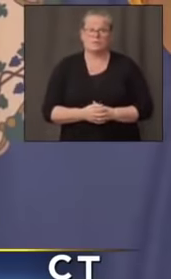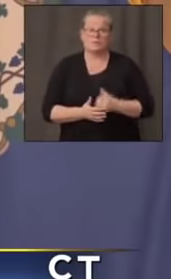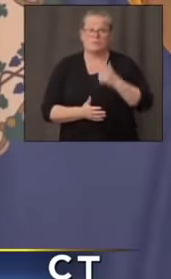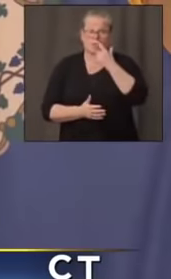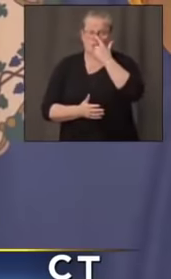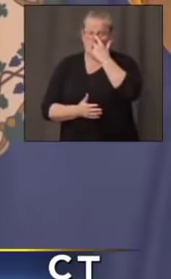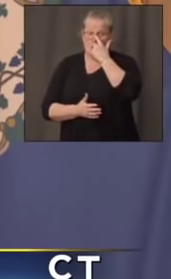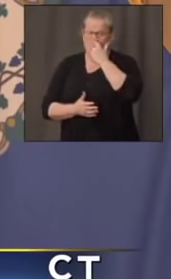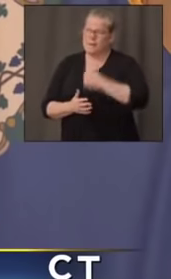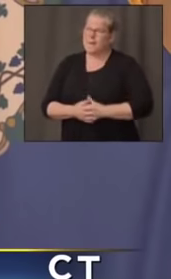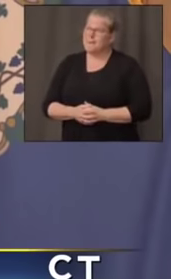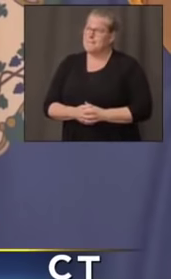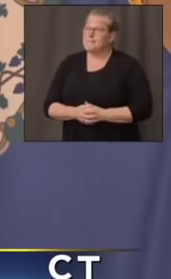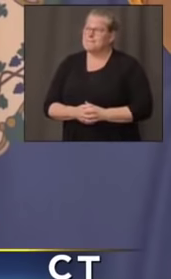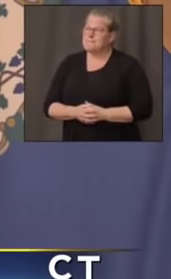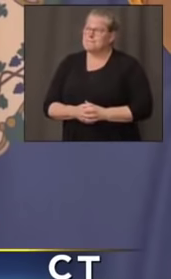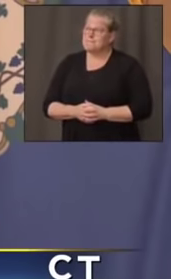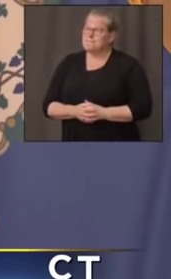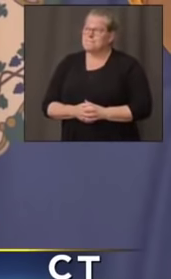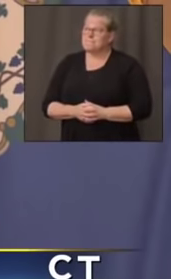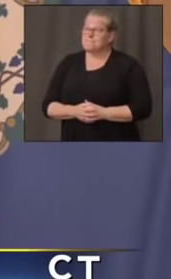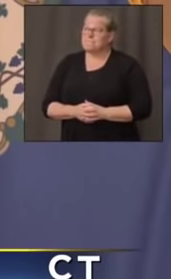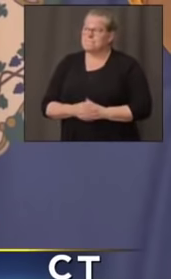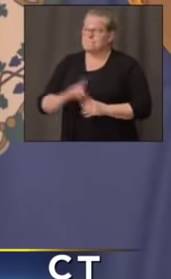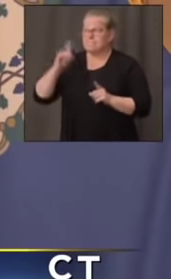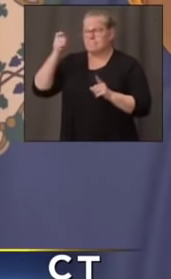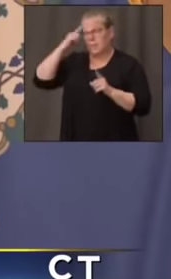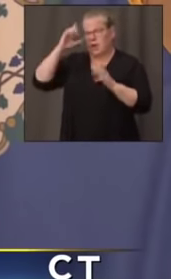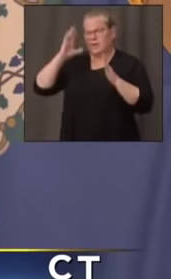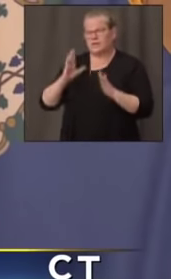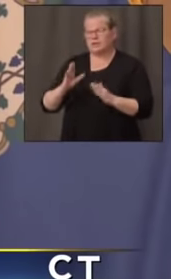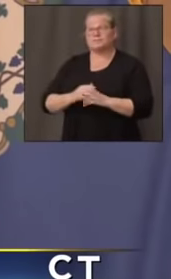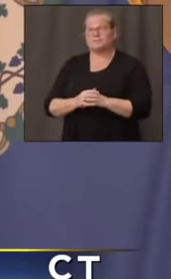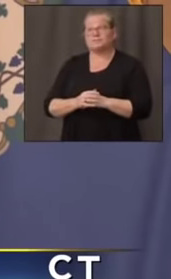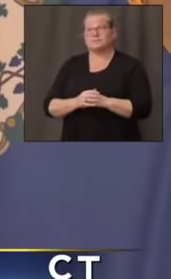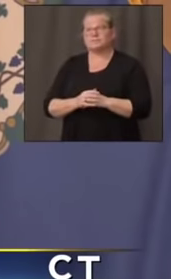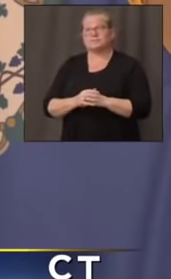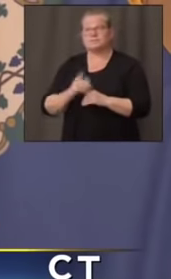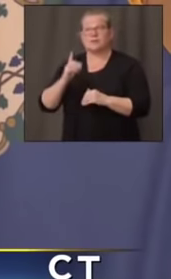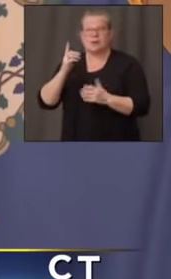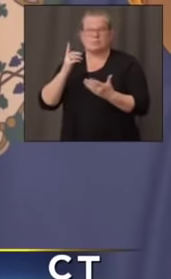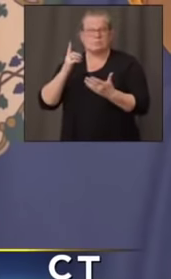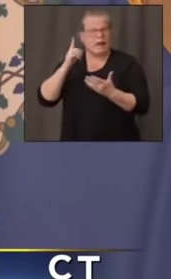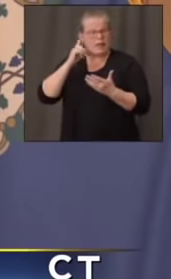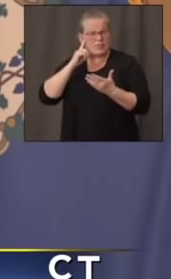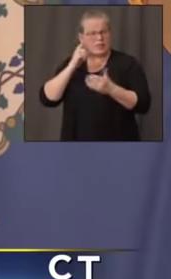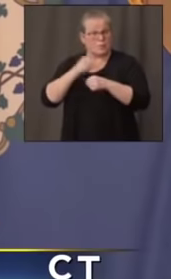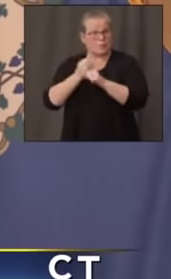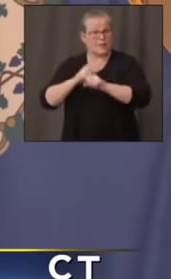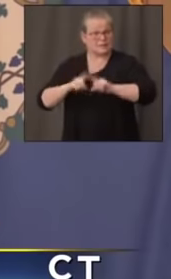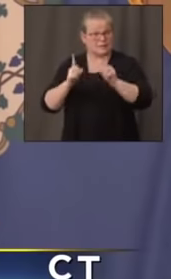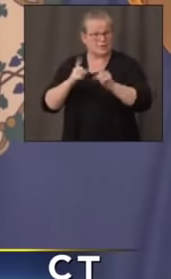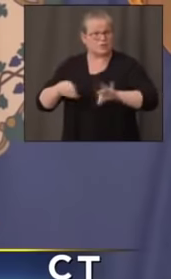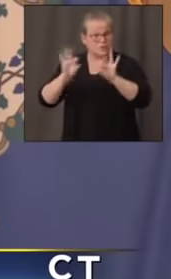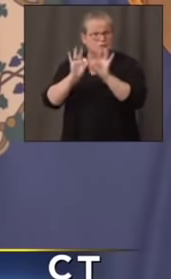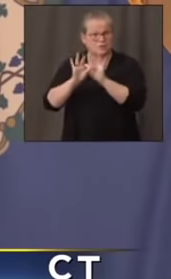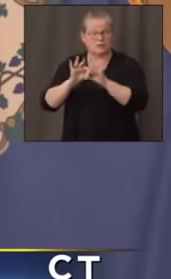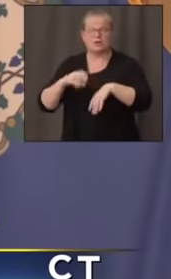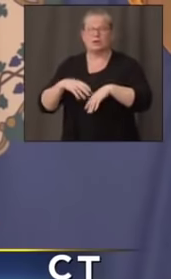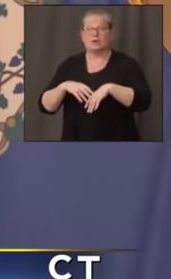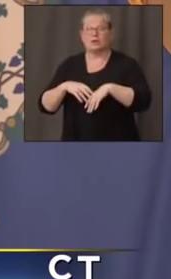I think it makes a difference. What we've heard about the airborne nature of the COVID germ is if we can do more to increase circulation,